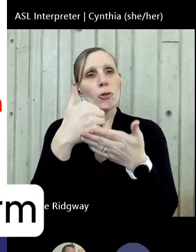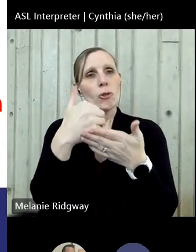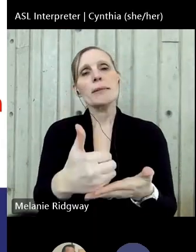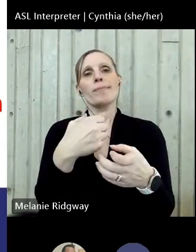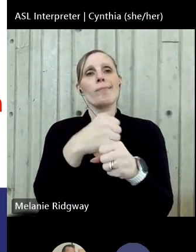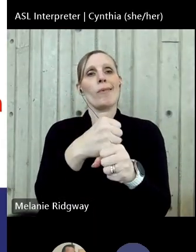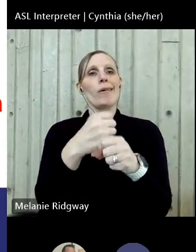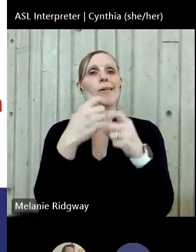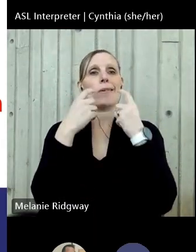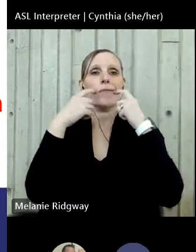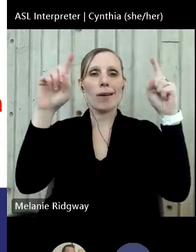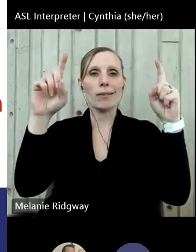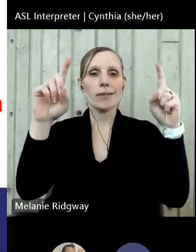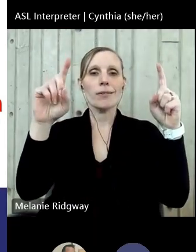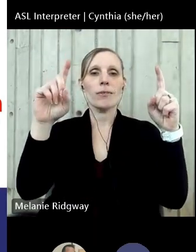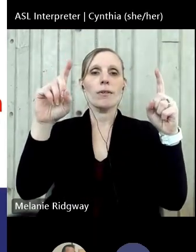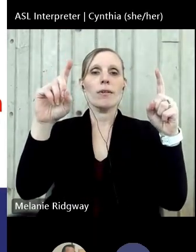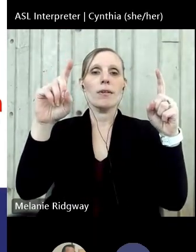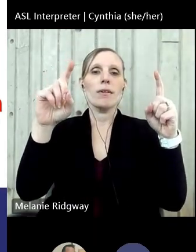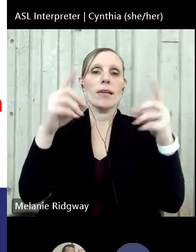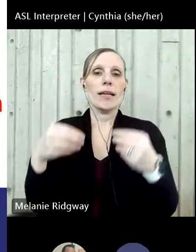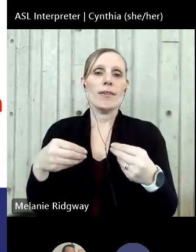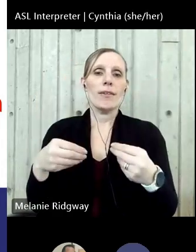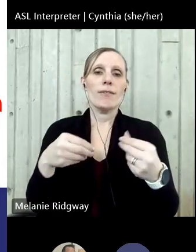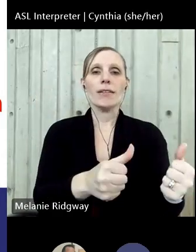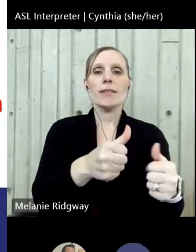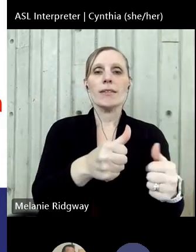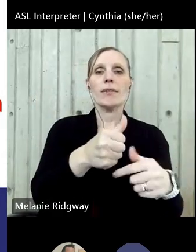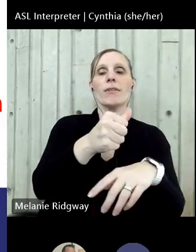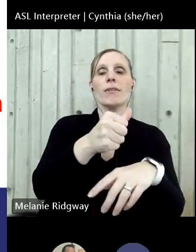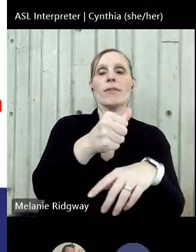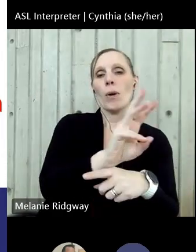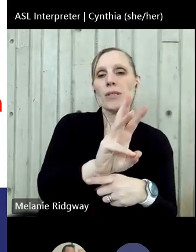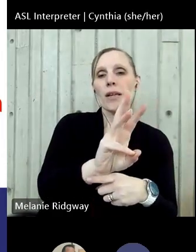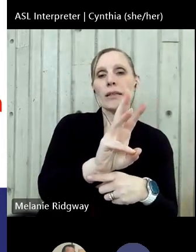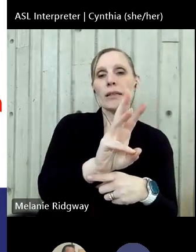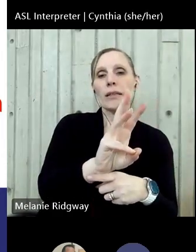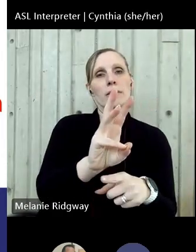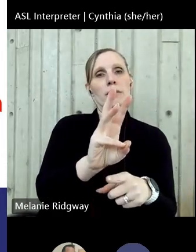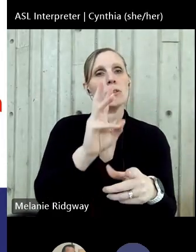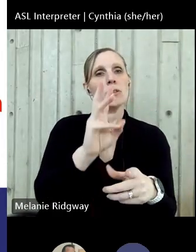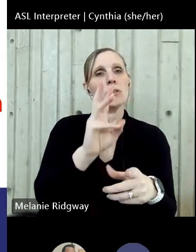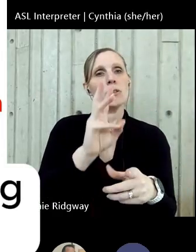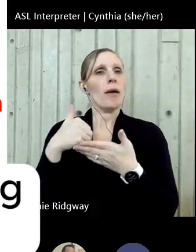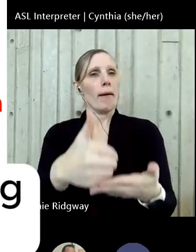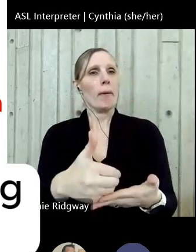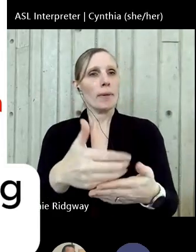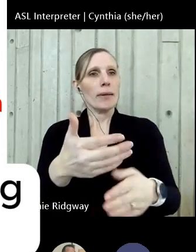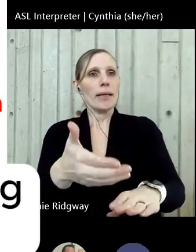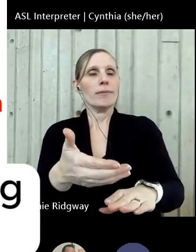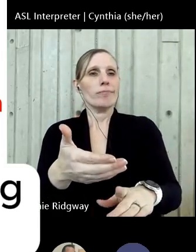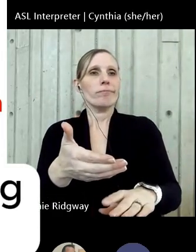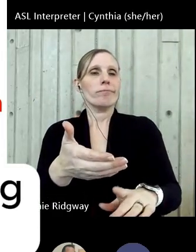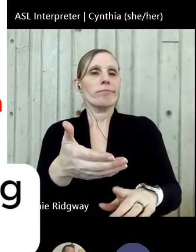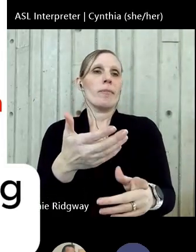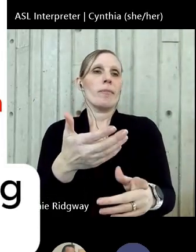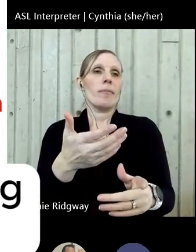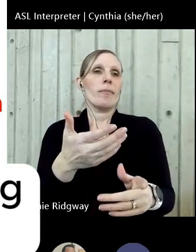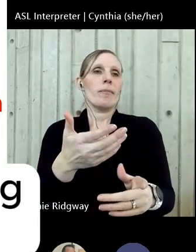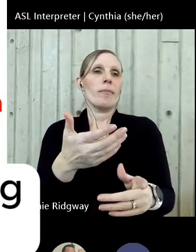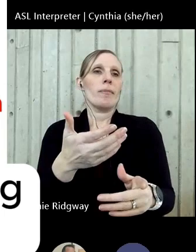platform that was personalized and impactful for job seekers. We focused on